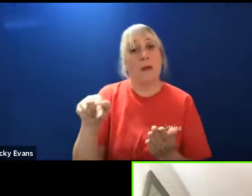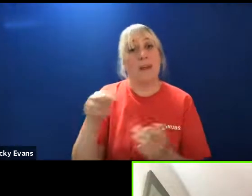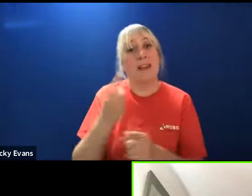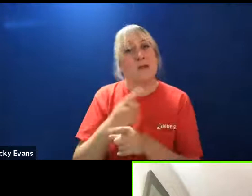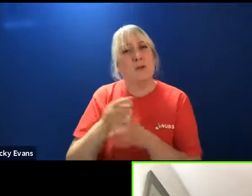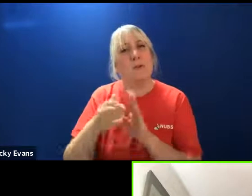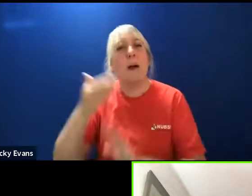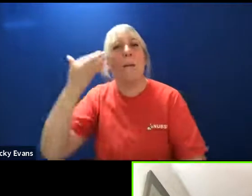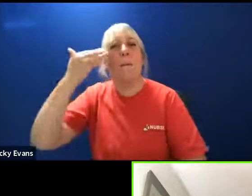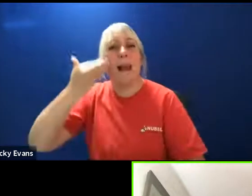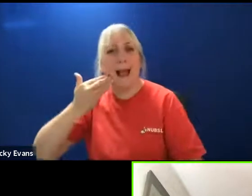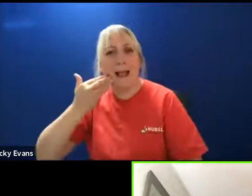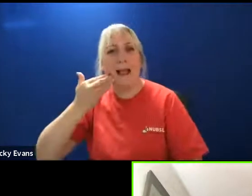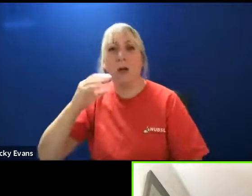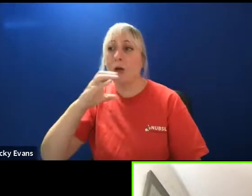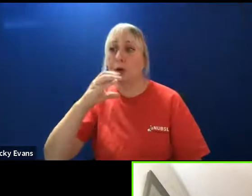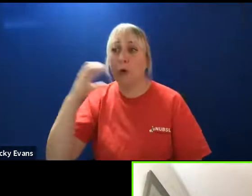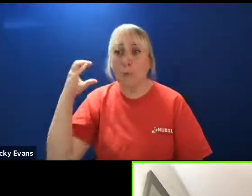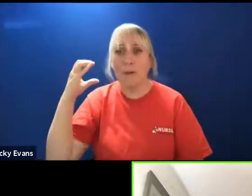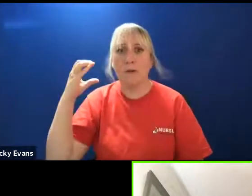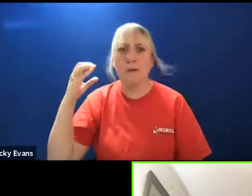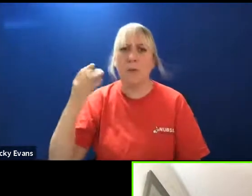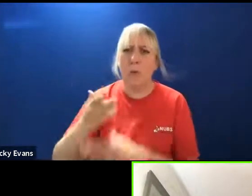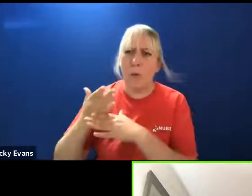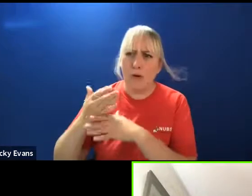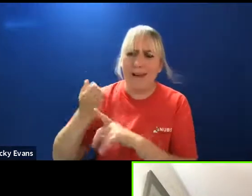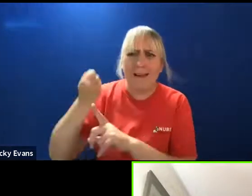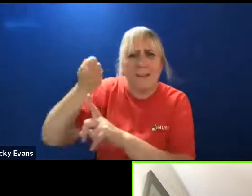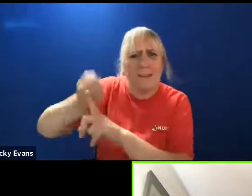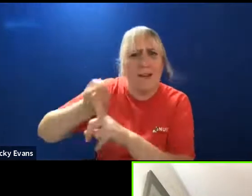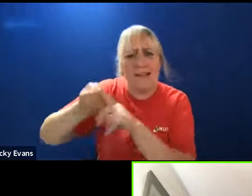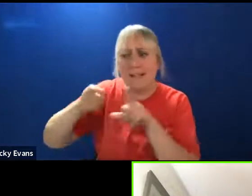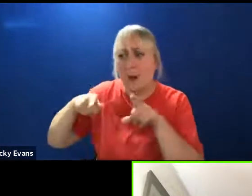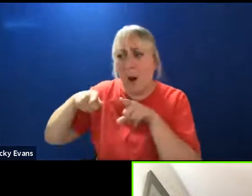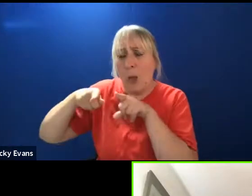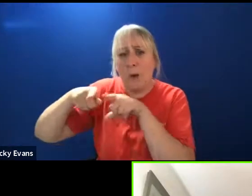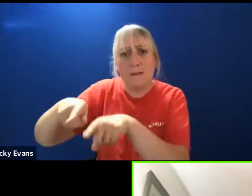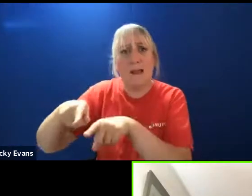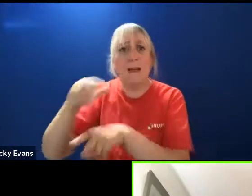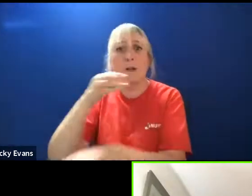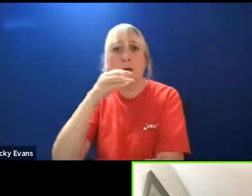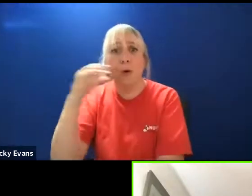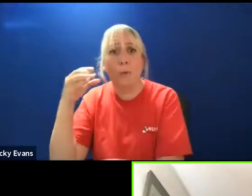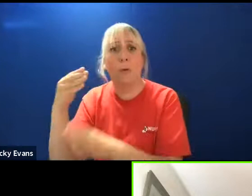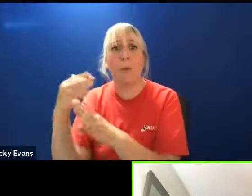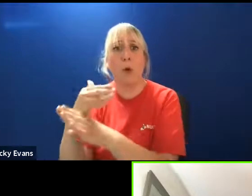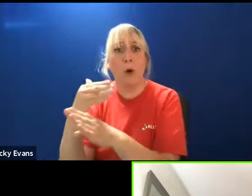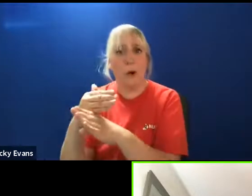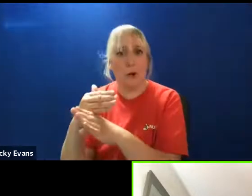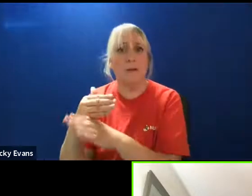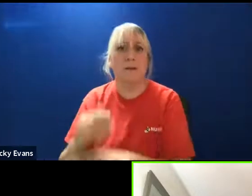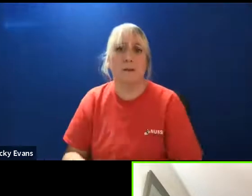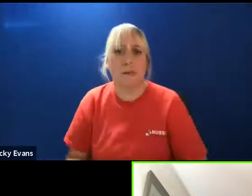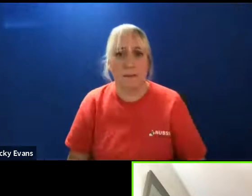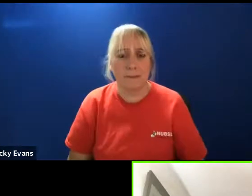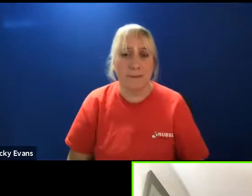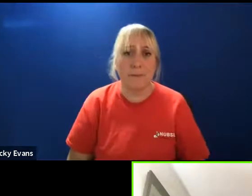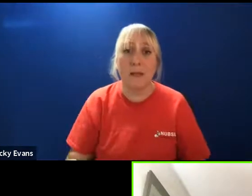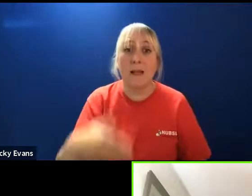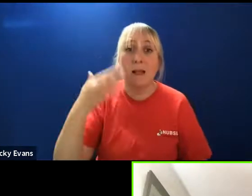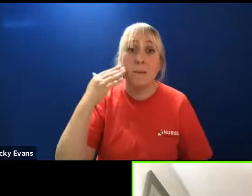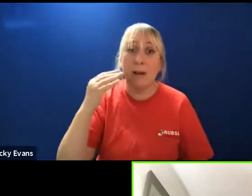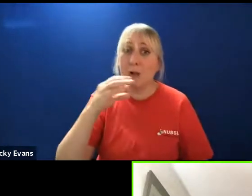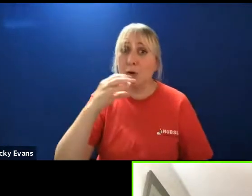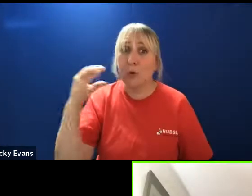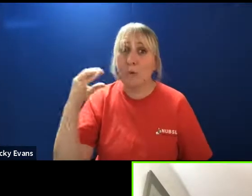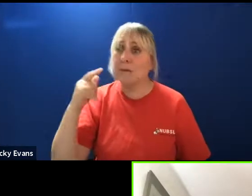fighting alongside Cuban workers and peasants because they were all oppressed. Black Cubans enjoying political, economic,